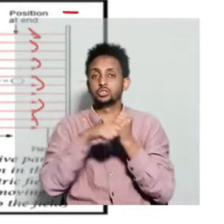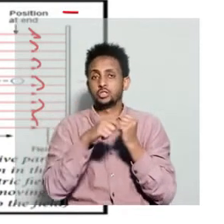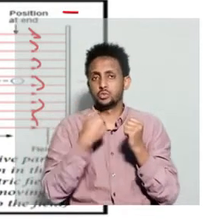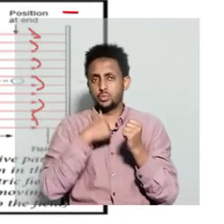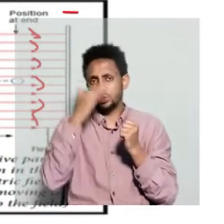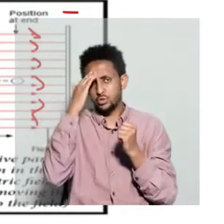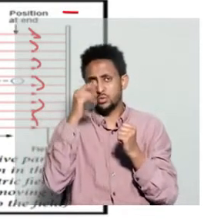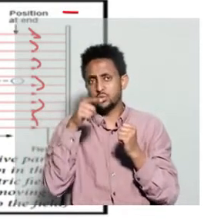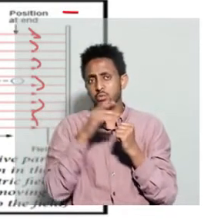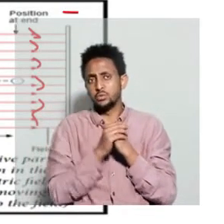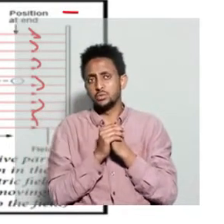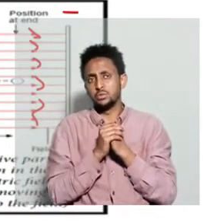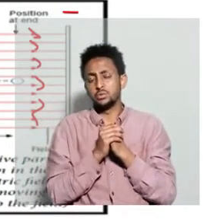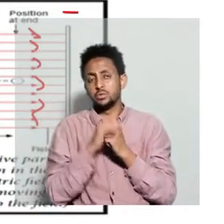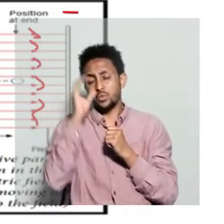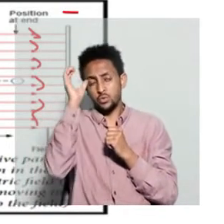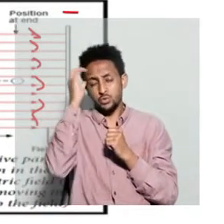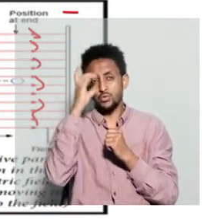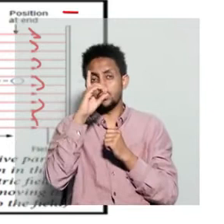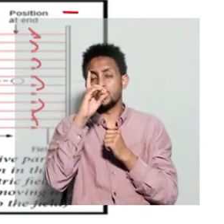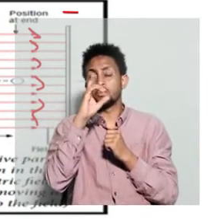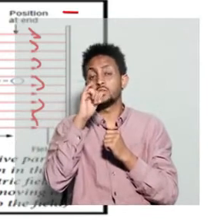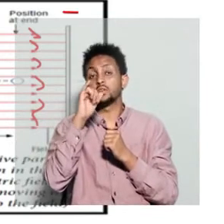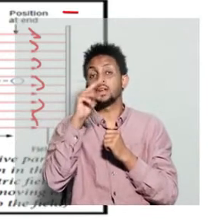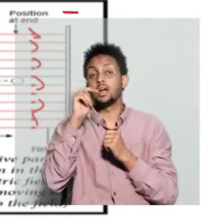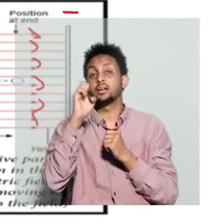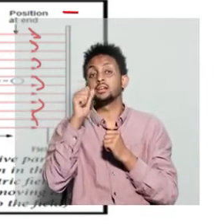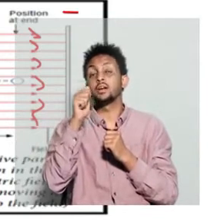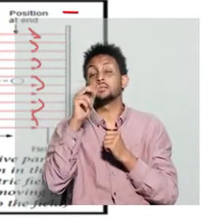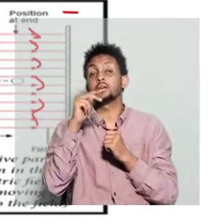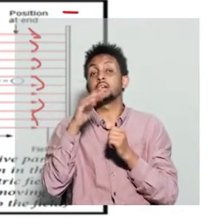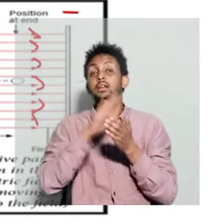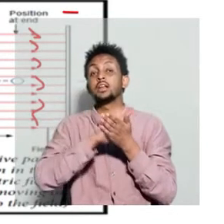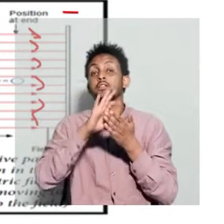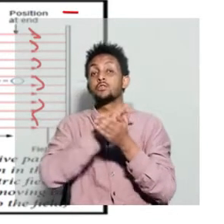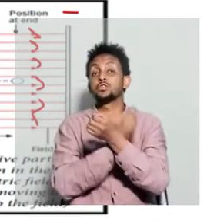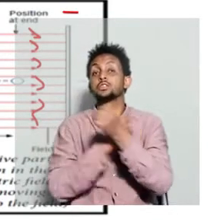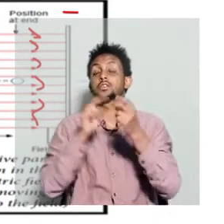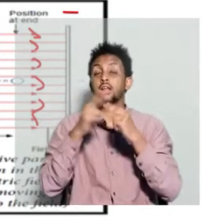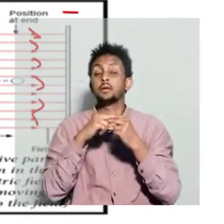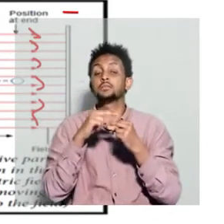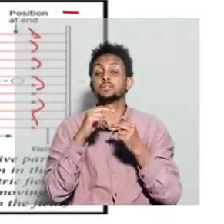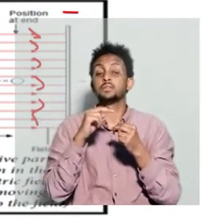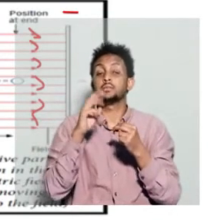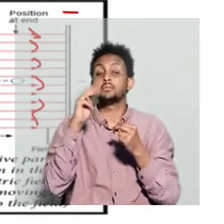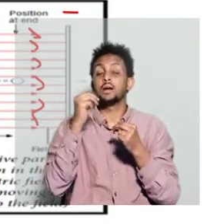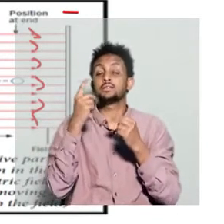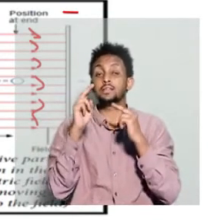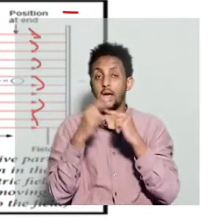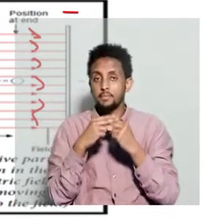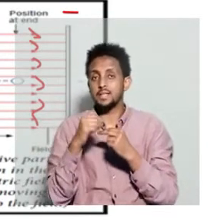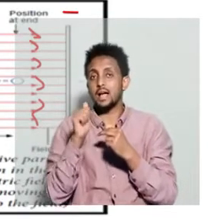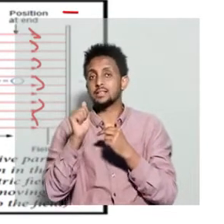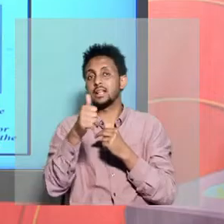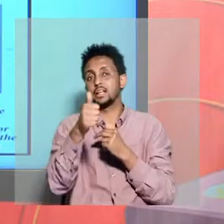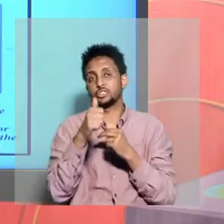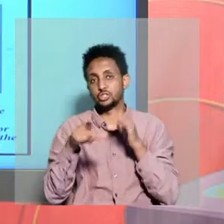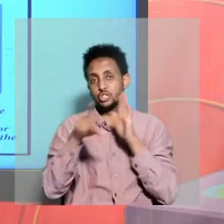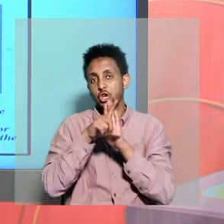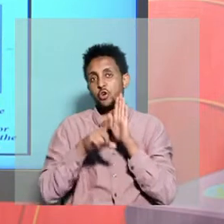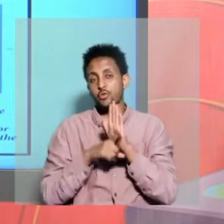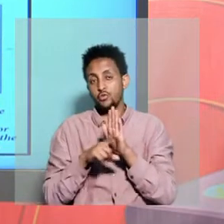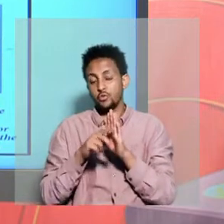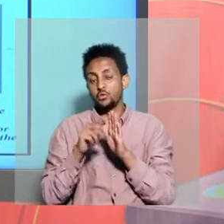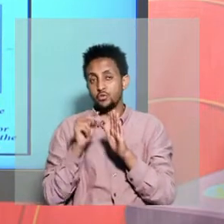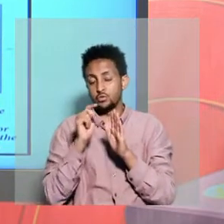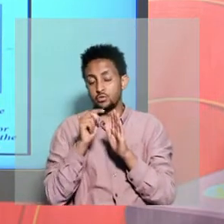know that from the concept of dynamics, net force can be expressed as mass times acceleration here from the law of Newton's